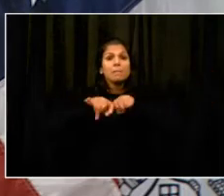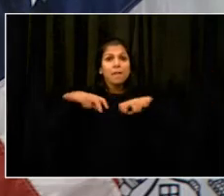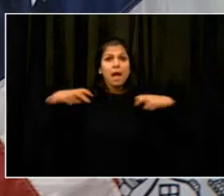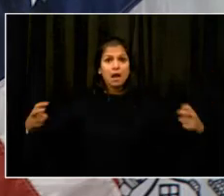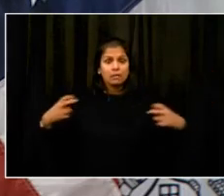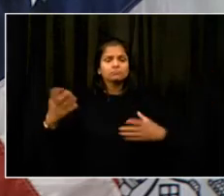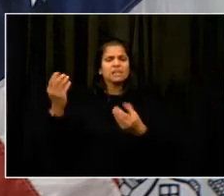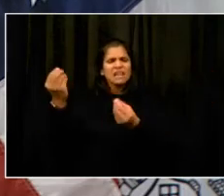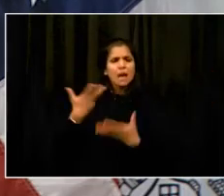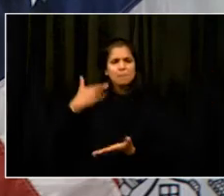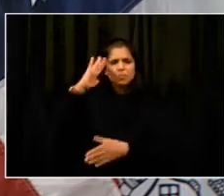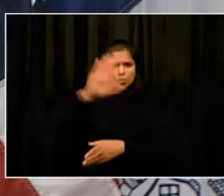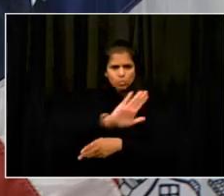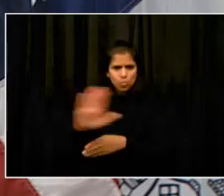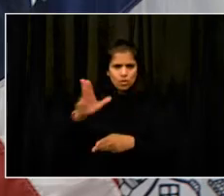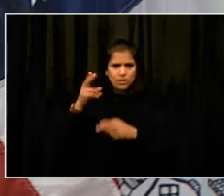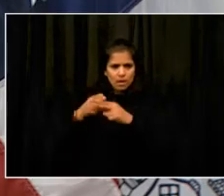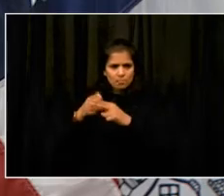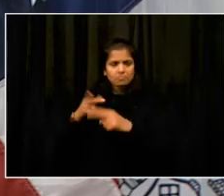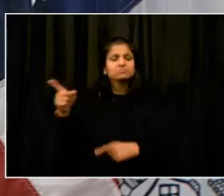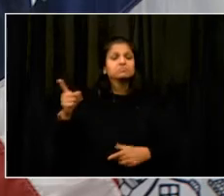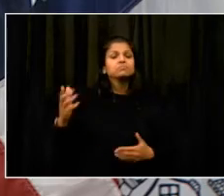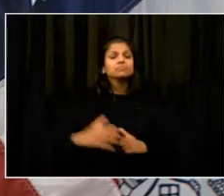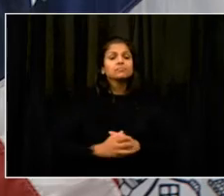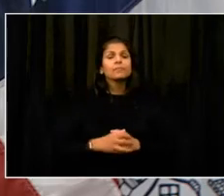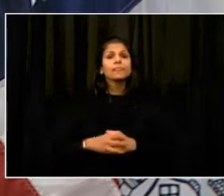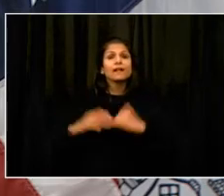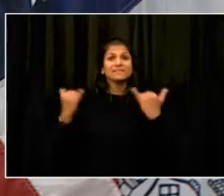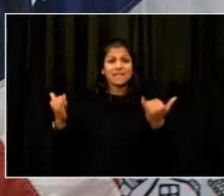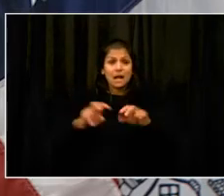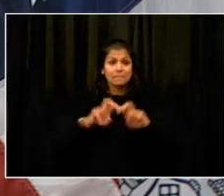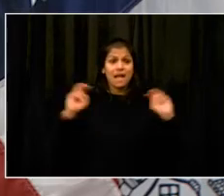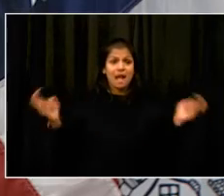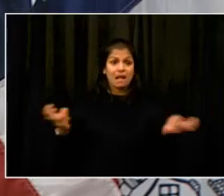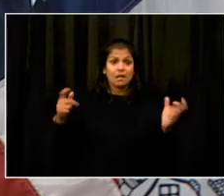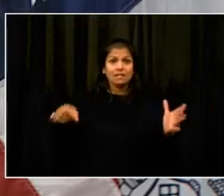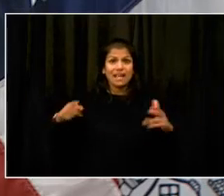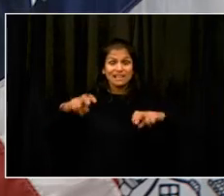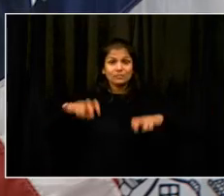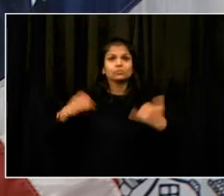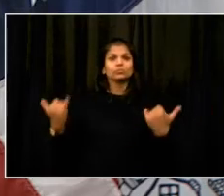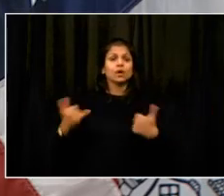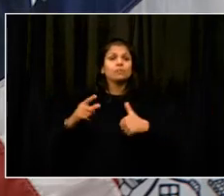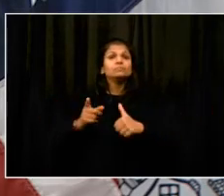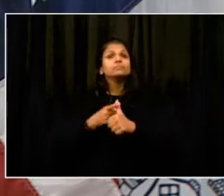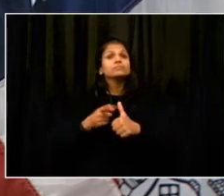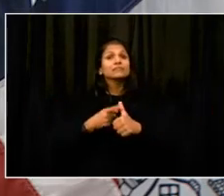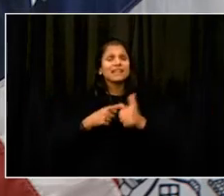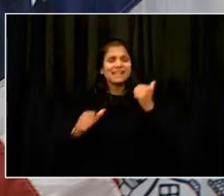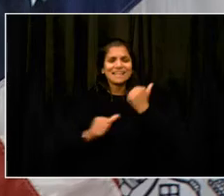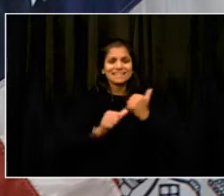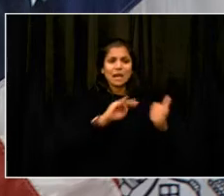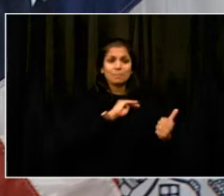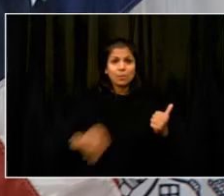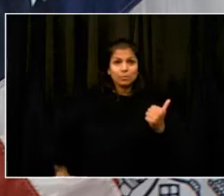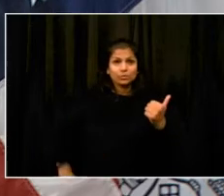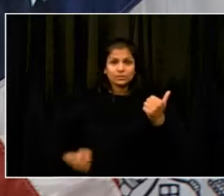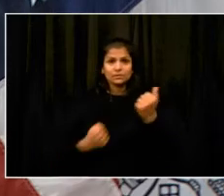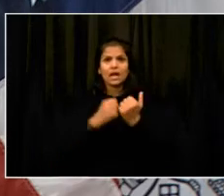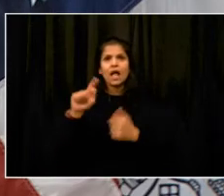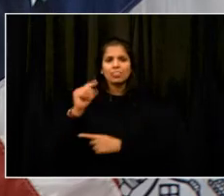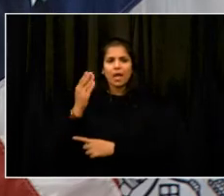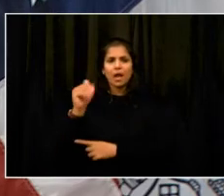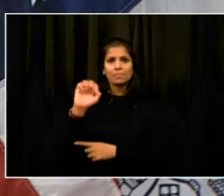journalist. Hi all, we'll now begin our Q&A. With us today is Deputy Mayor Phil Thompson, Small Business Commissioner